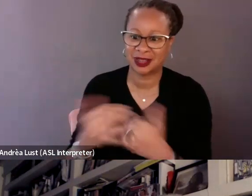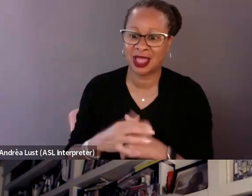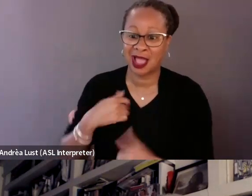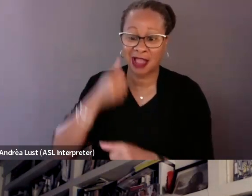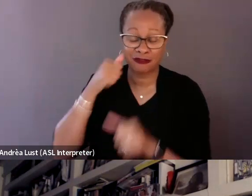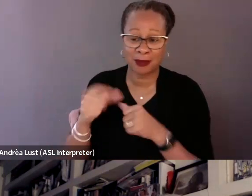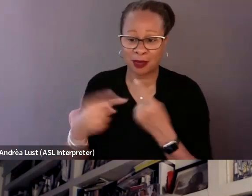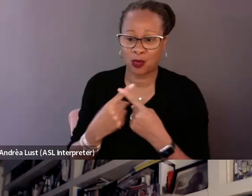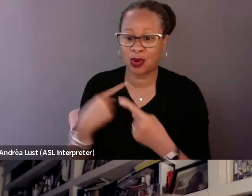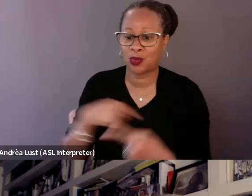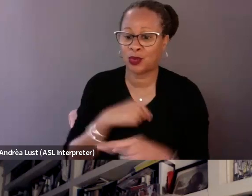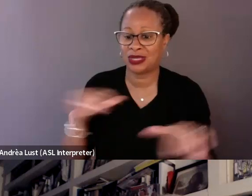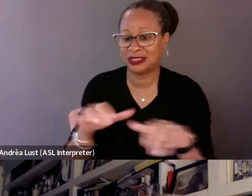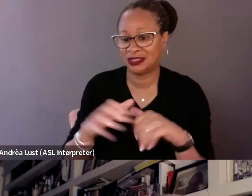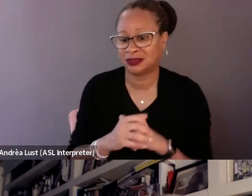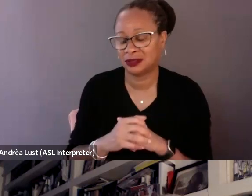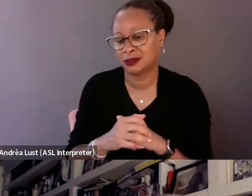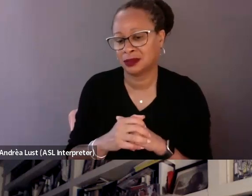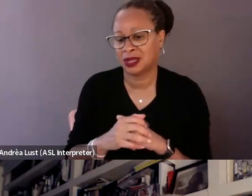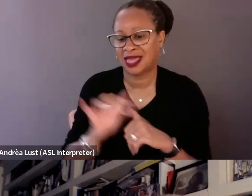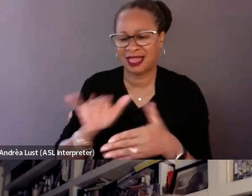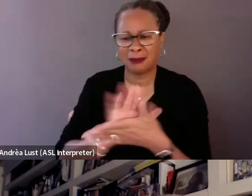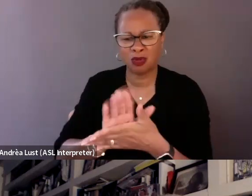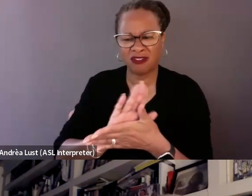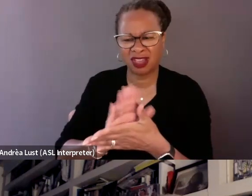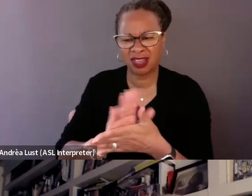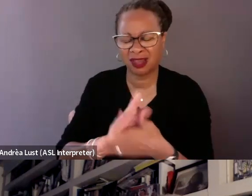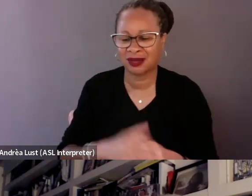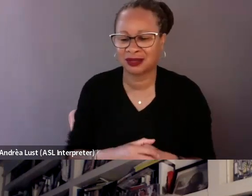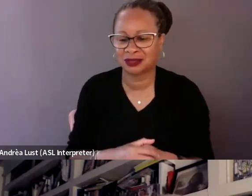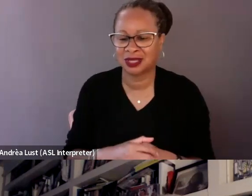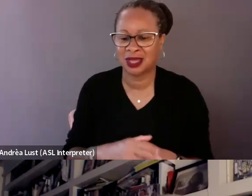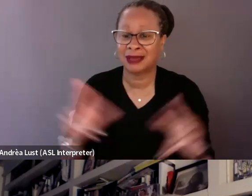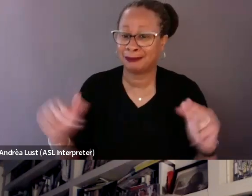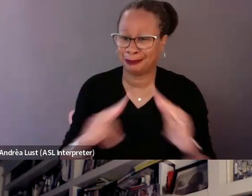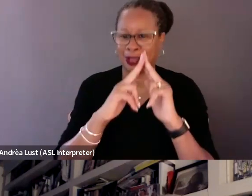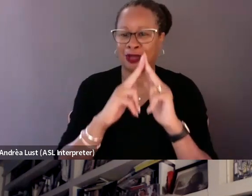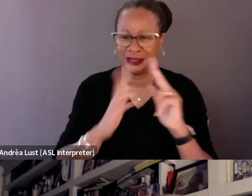remember when we did that movie in Paris.